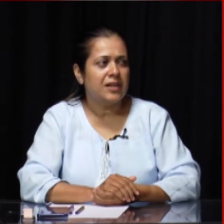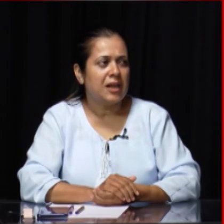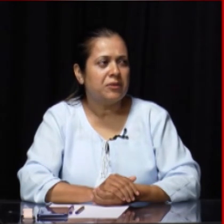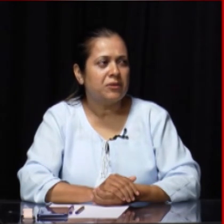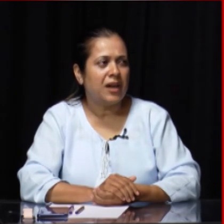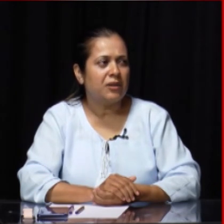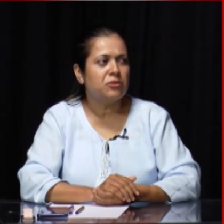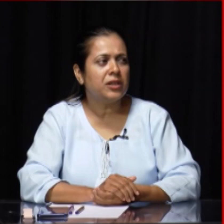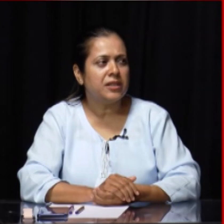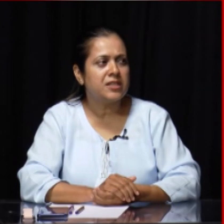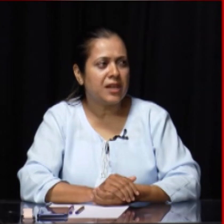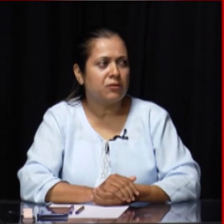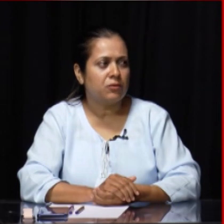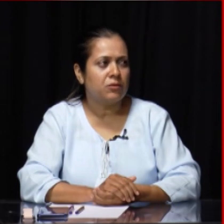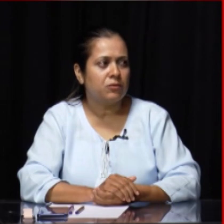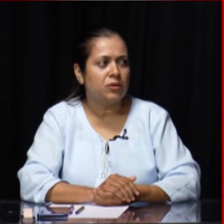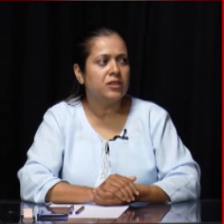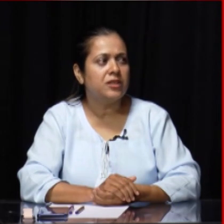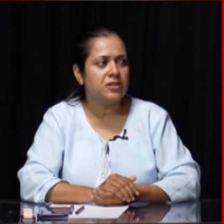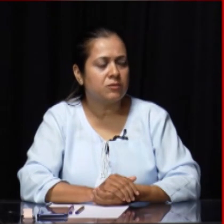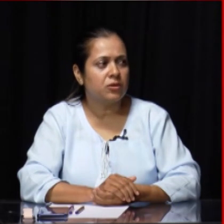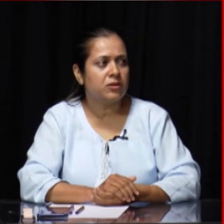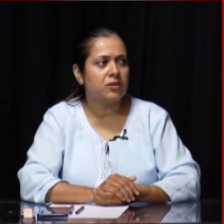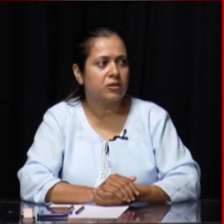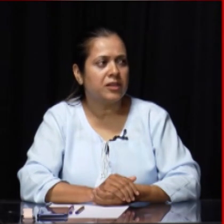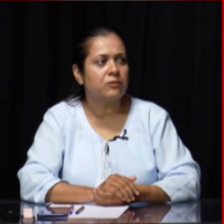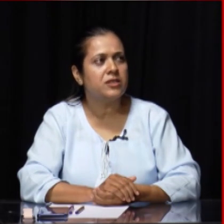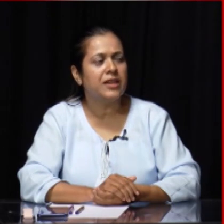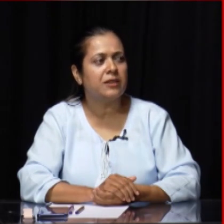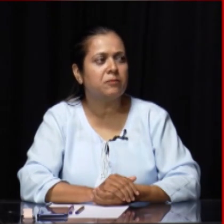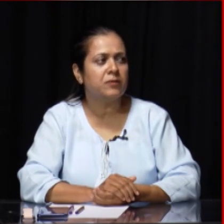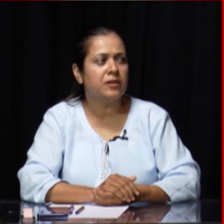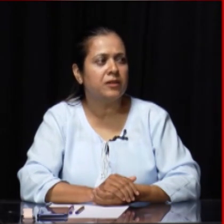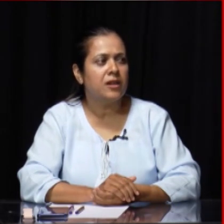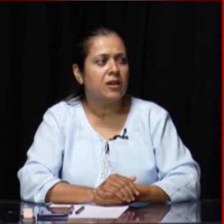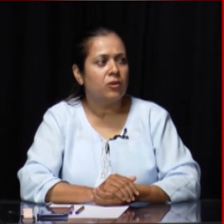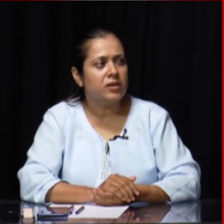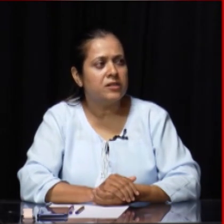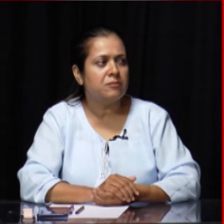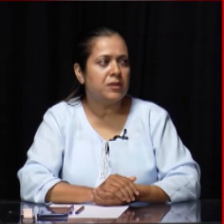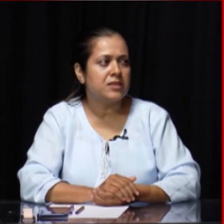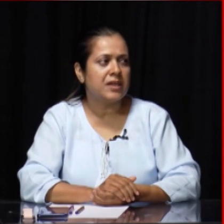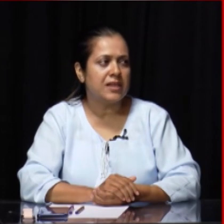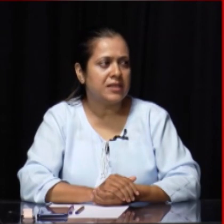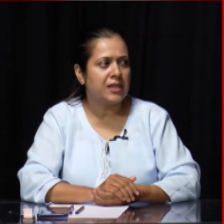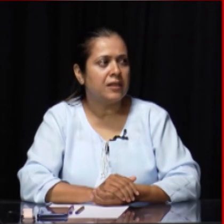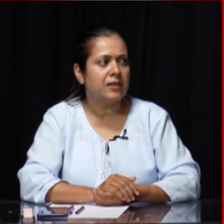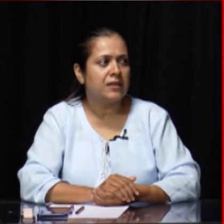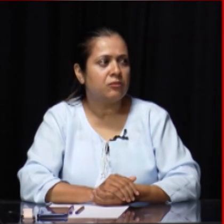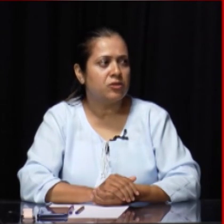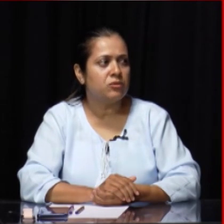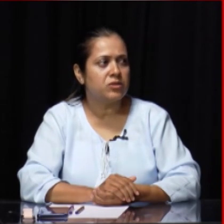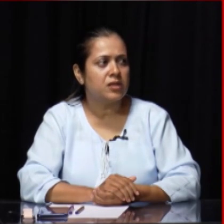But at that time, you know, I could not understand what the teachers were thought. It was like oralism plus